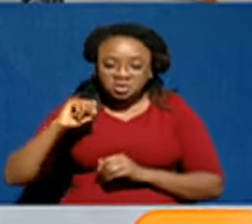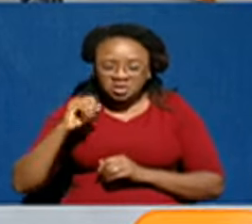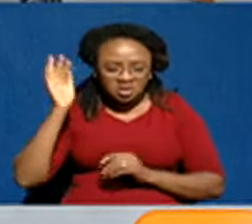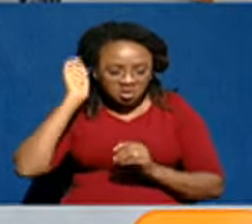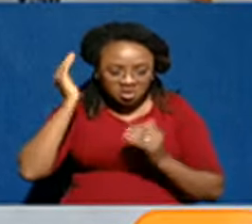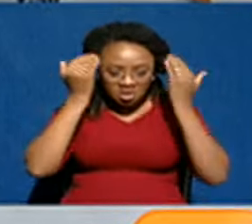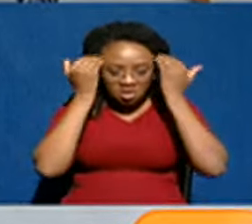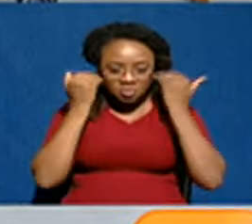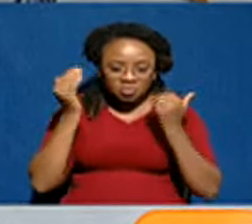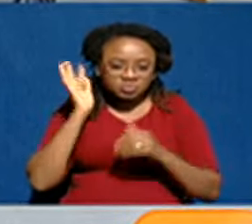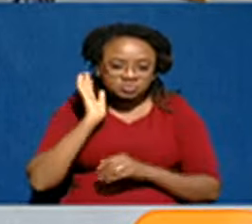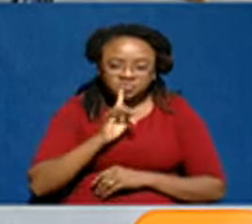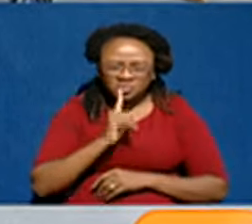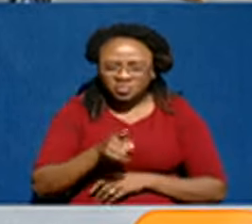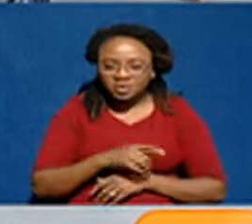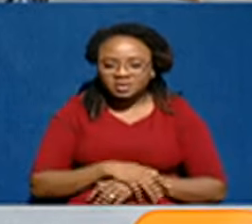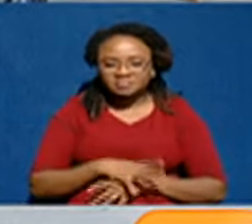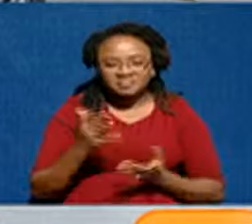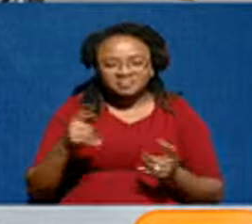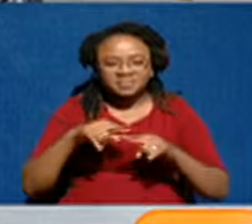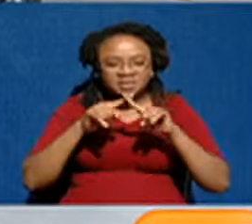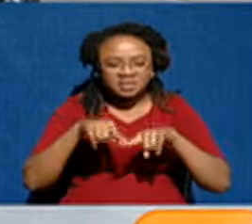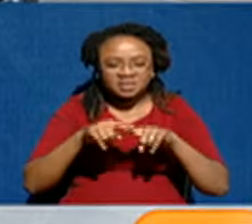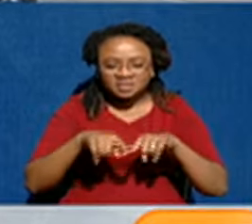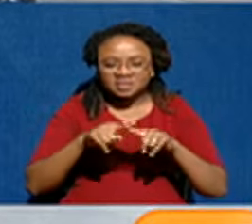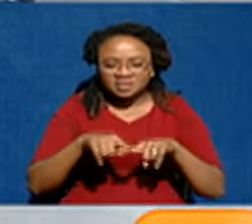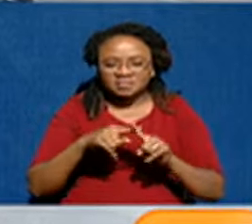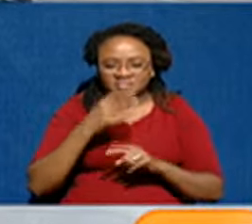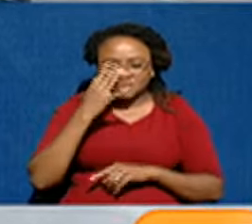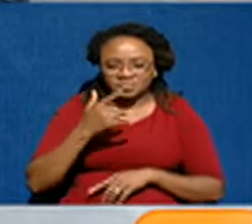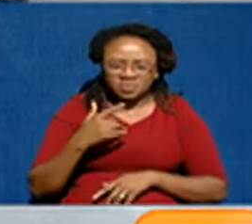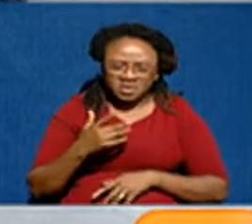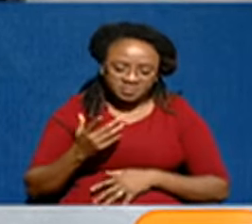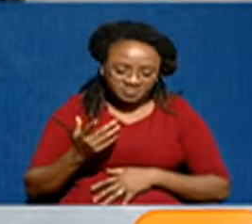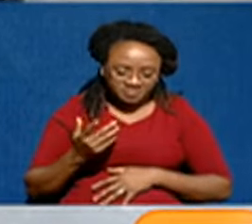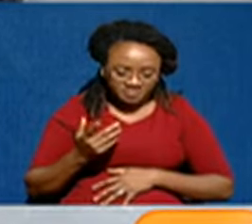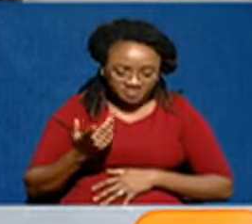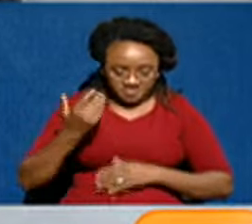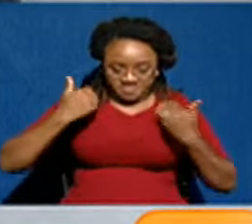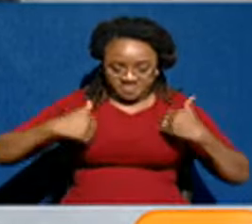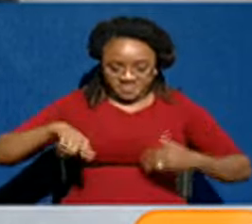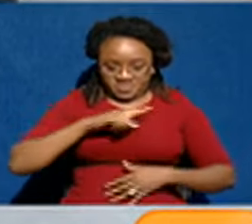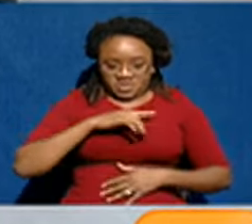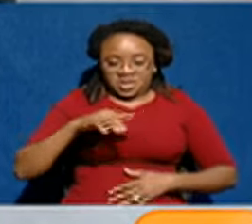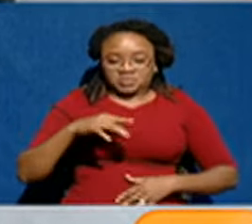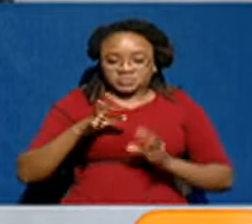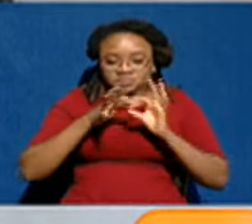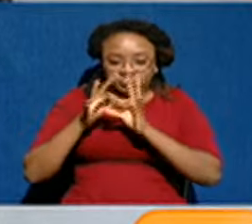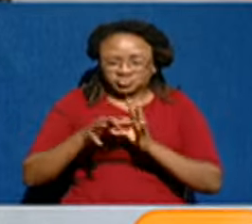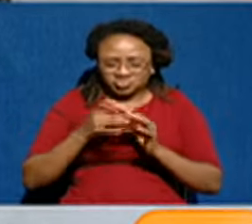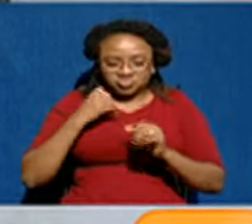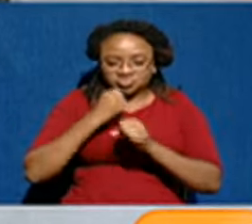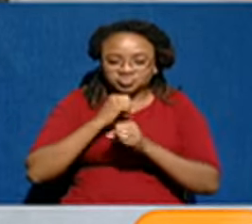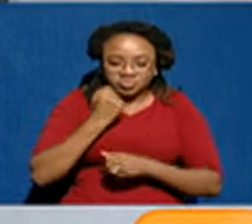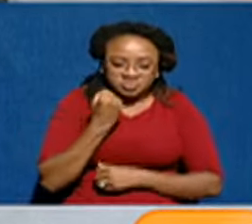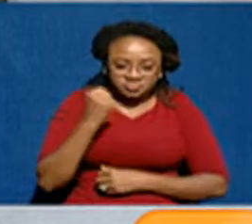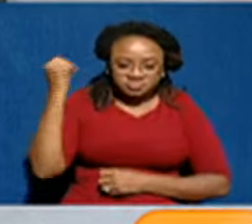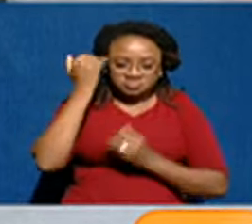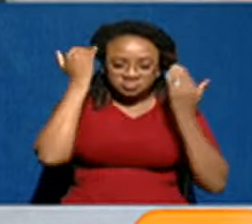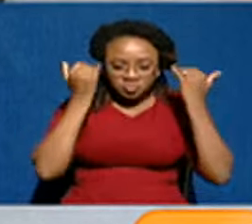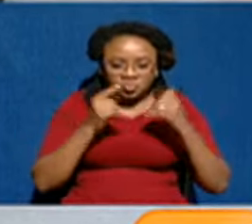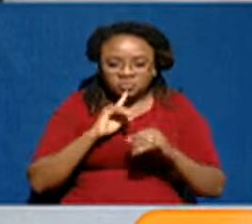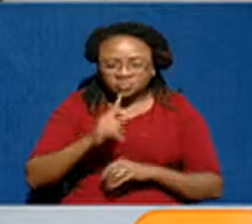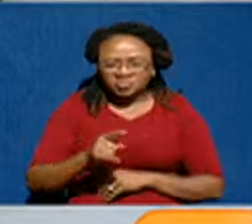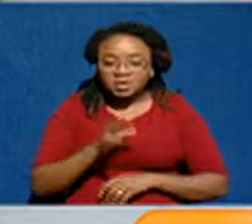on interpretation of different people, but as a union, we are not defying any court orders. They've given it another 14 days. They say, you know, stop the